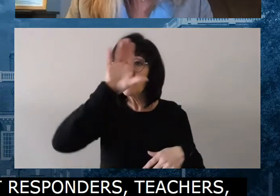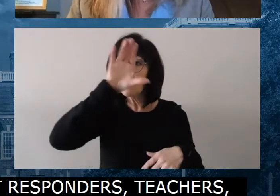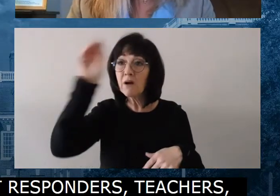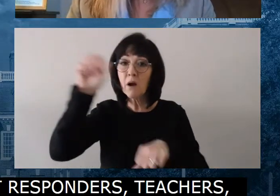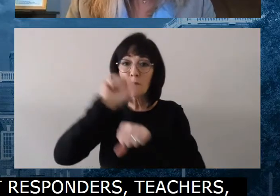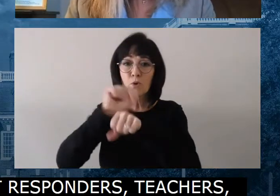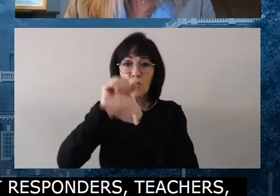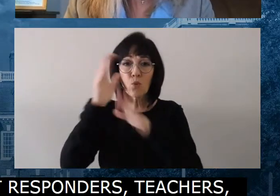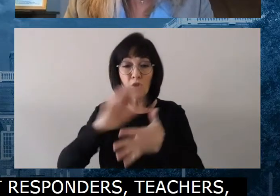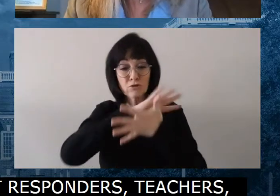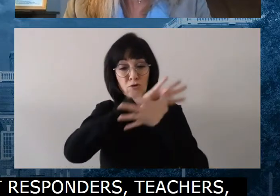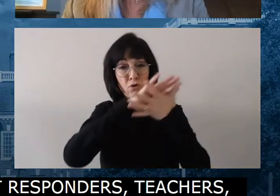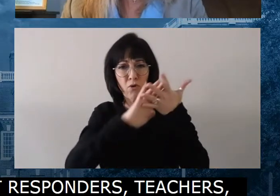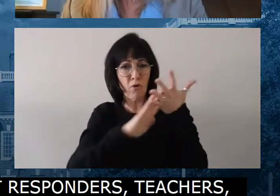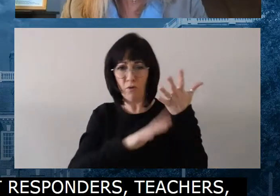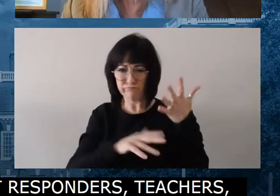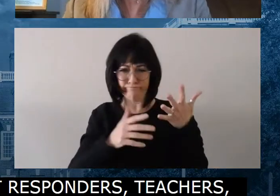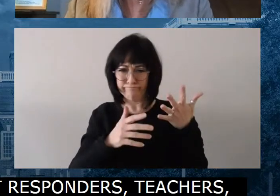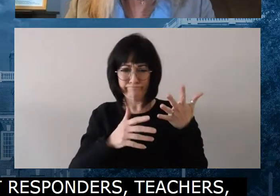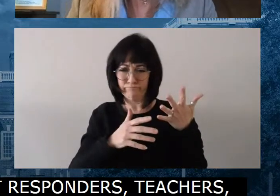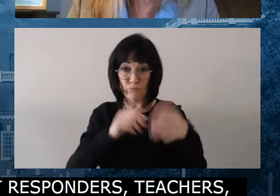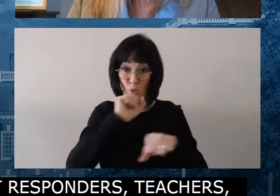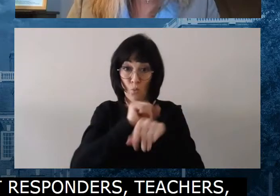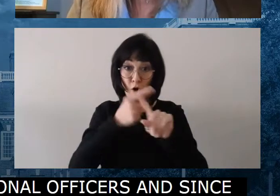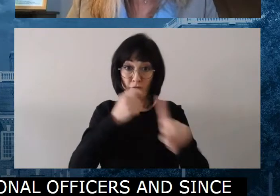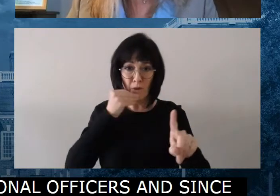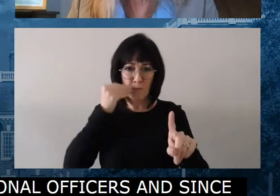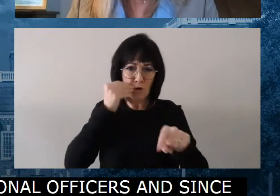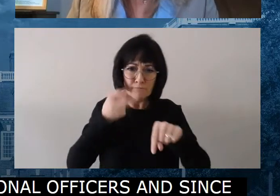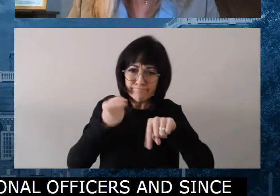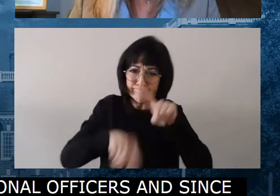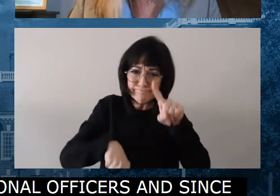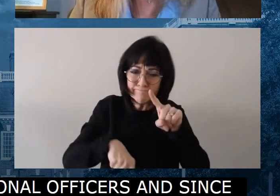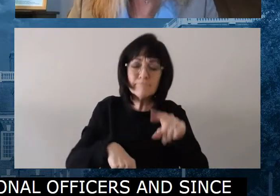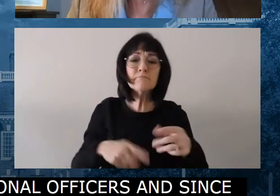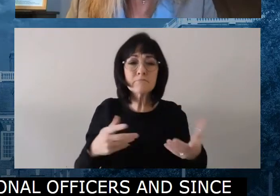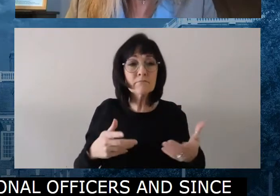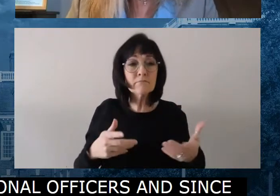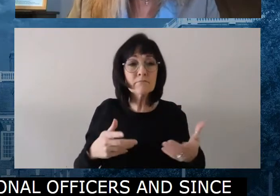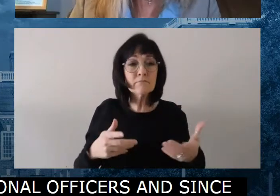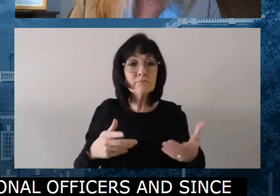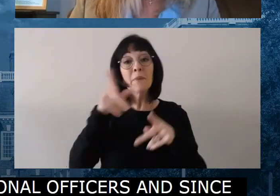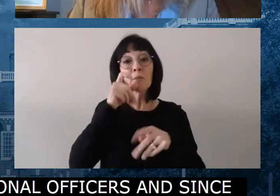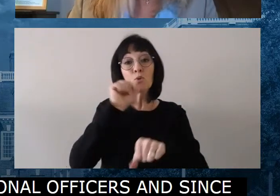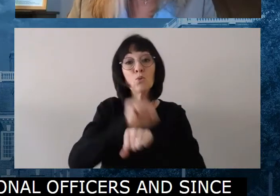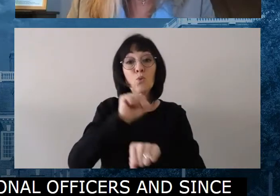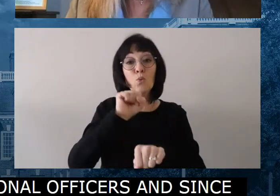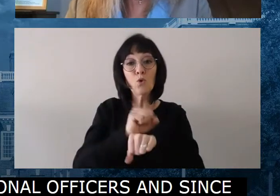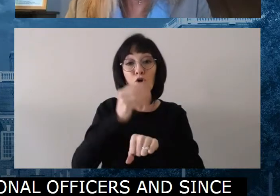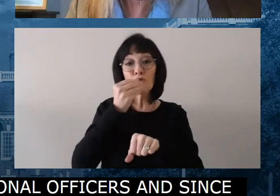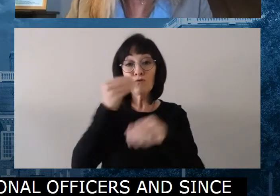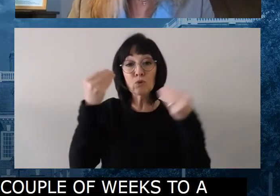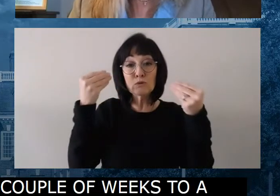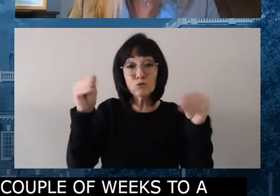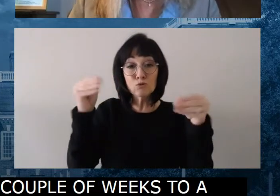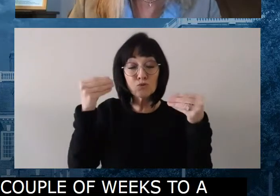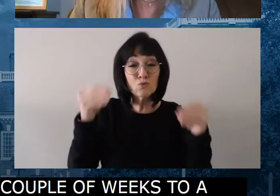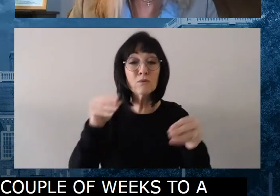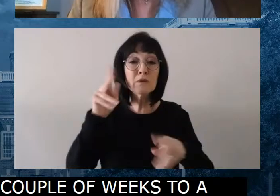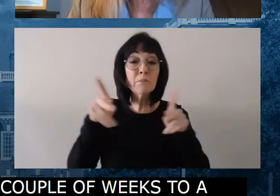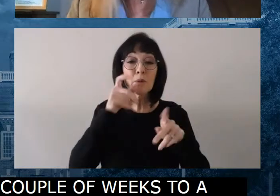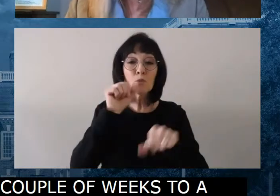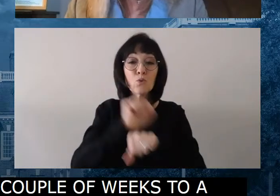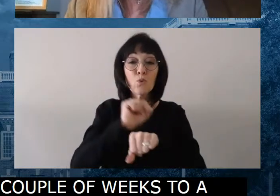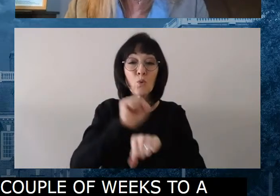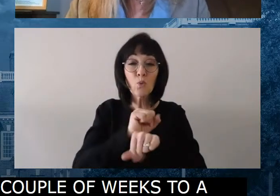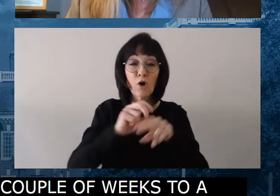to a whole range of employers, including grocery stores, food manufacturing, port, Amtrak, convenience stores, restaurants,